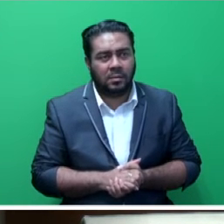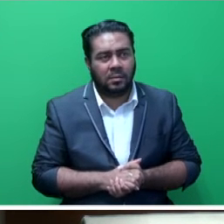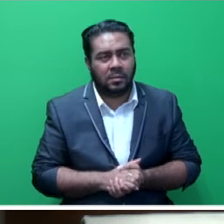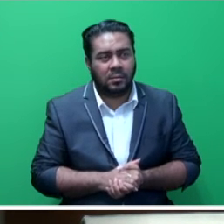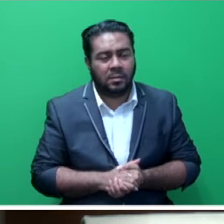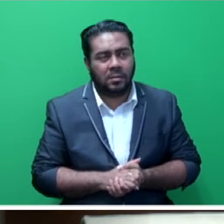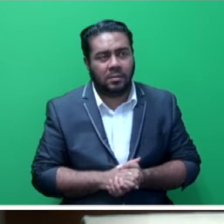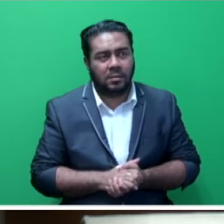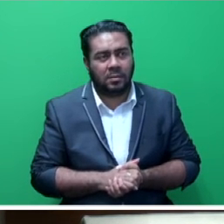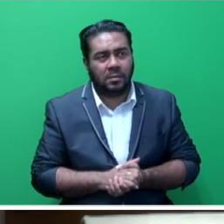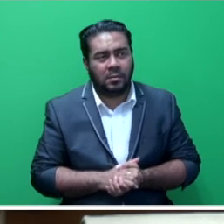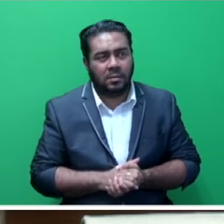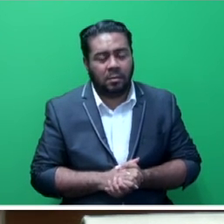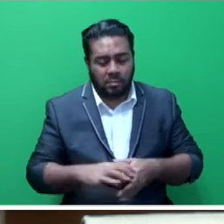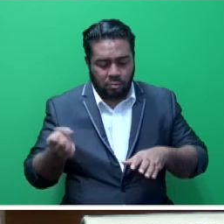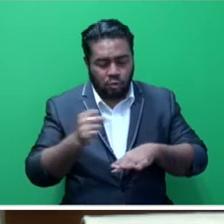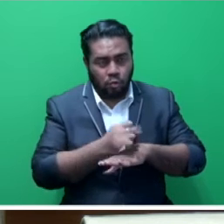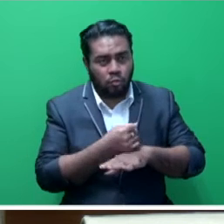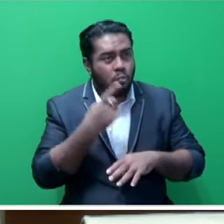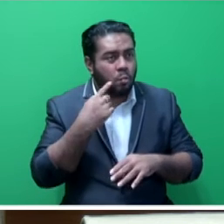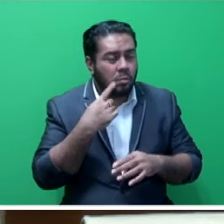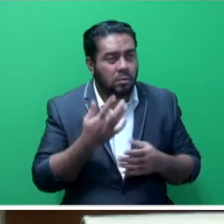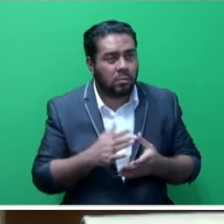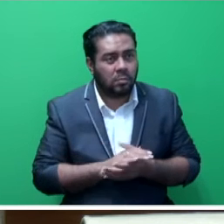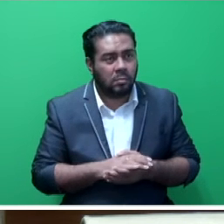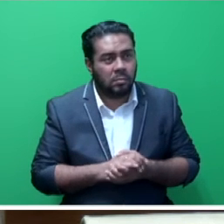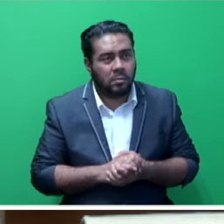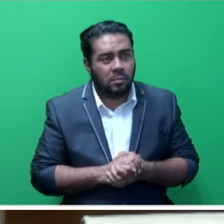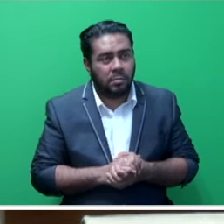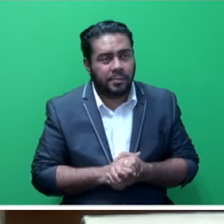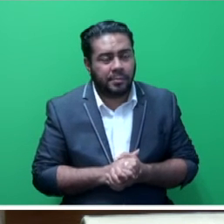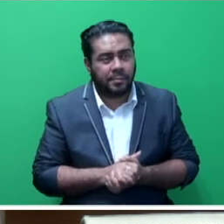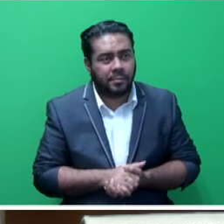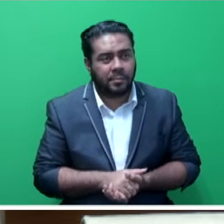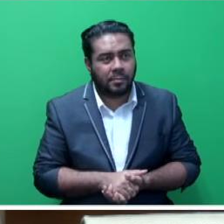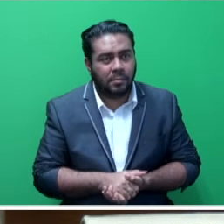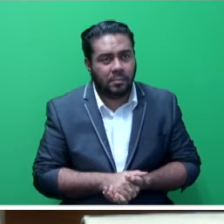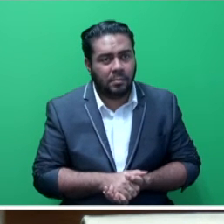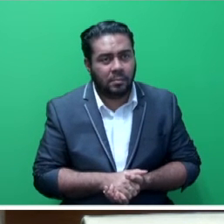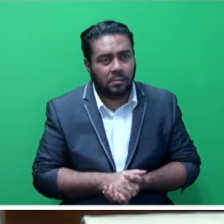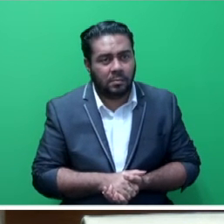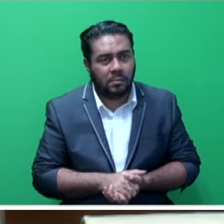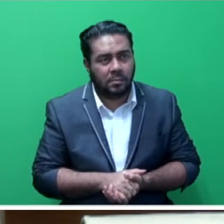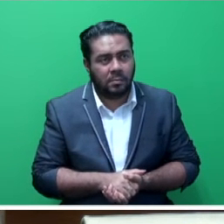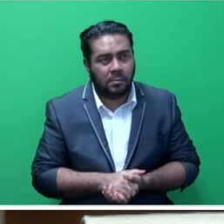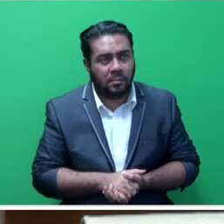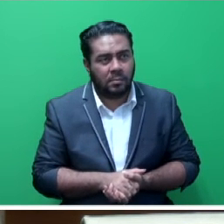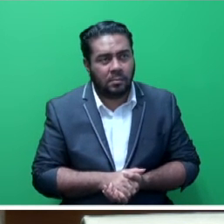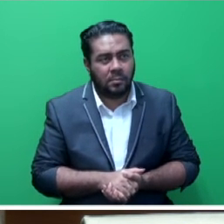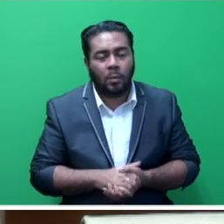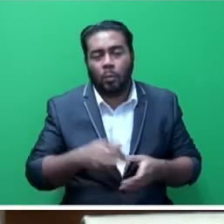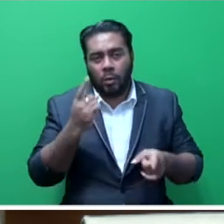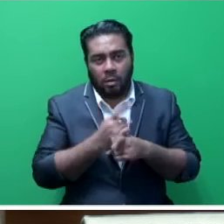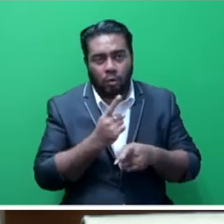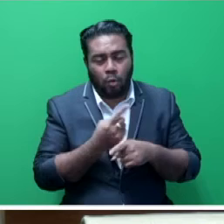sea water erosion of the coastal area, and the villages are being threatened, or the road or infrastructure. We need to talk to FRA as